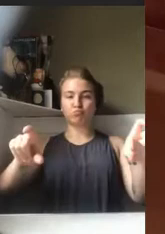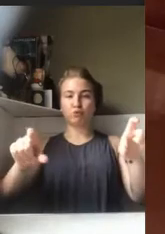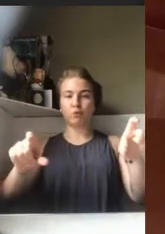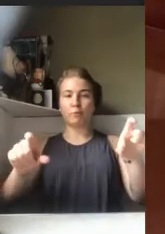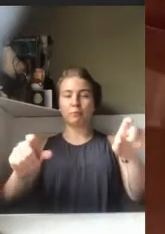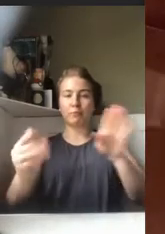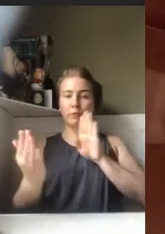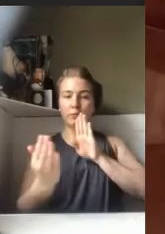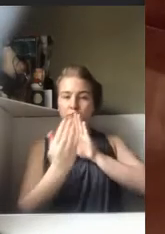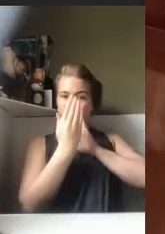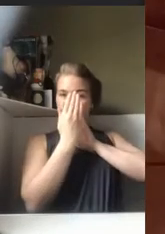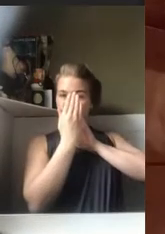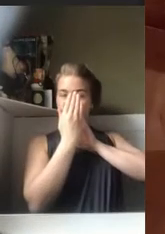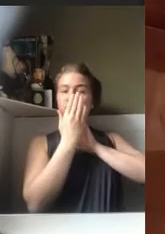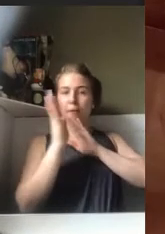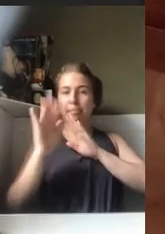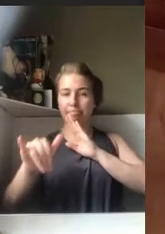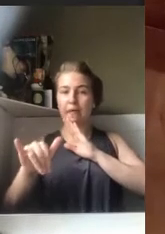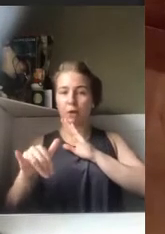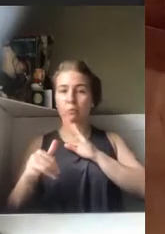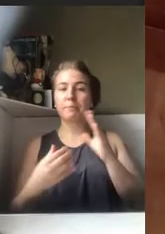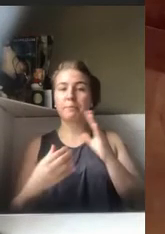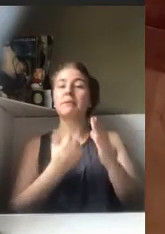blades of long grass.